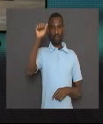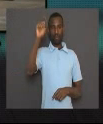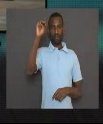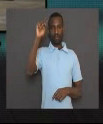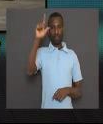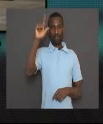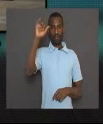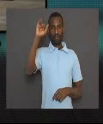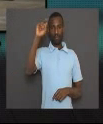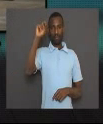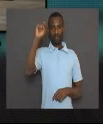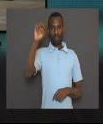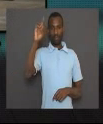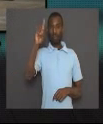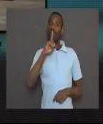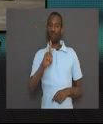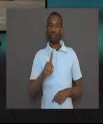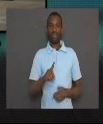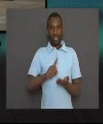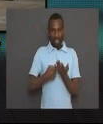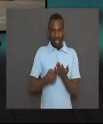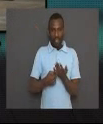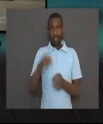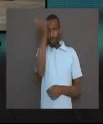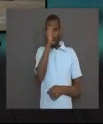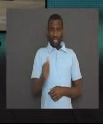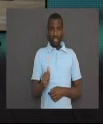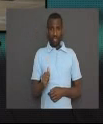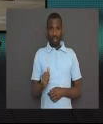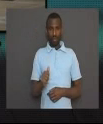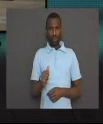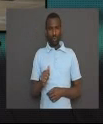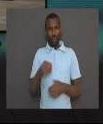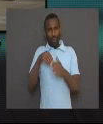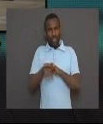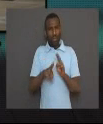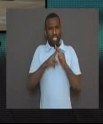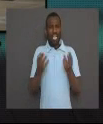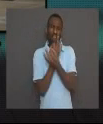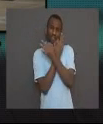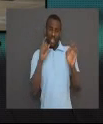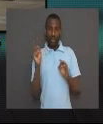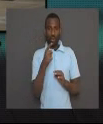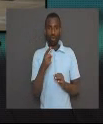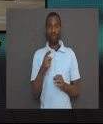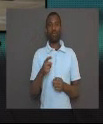way that allows the air to flow more freely around the vehicle.